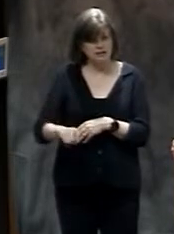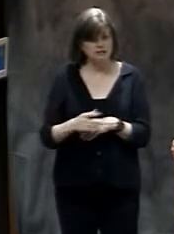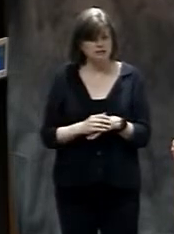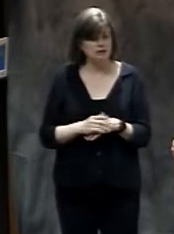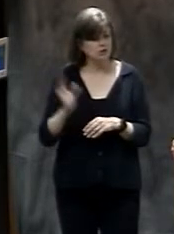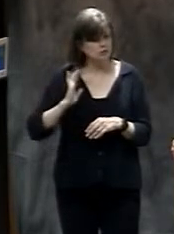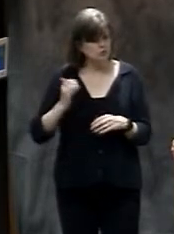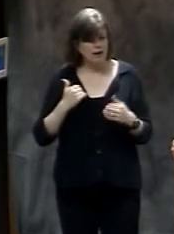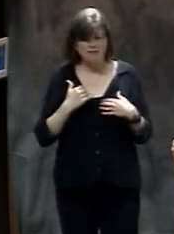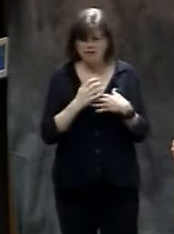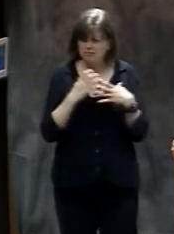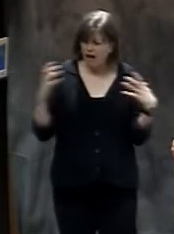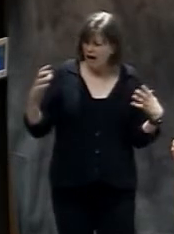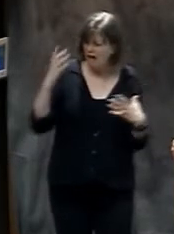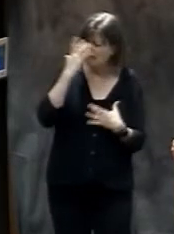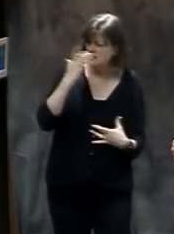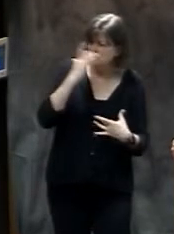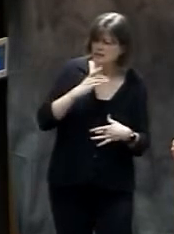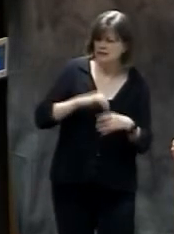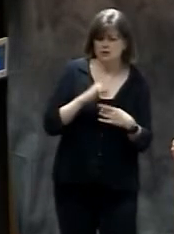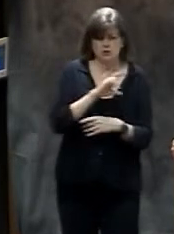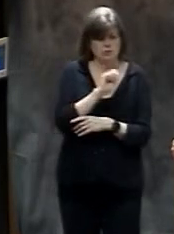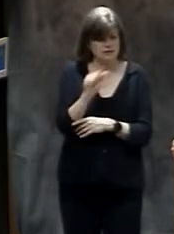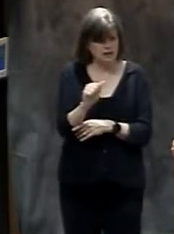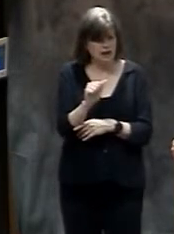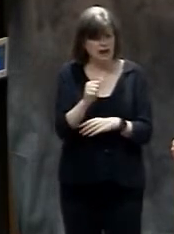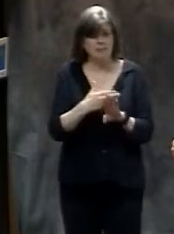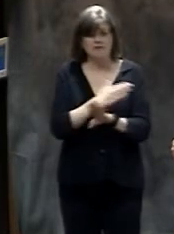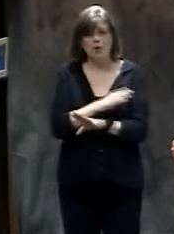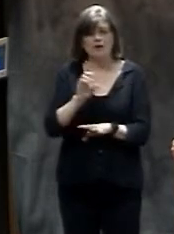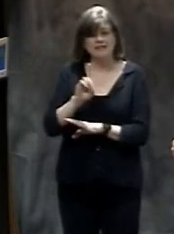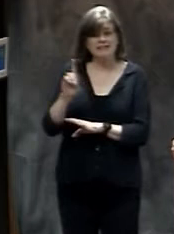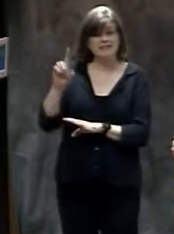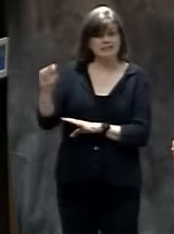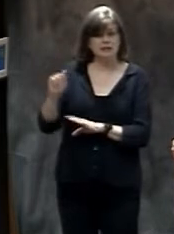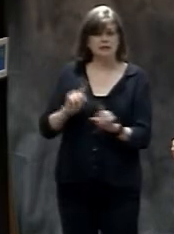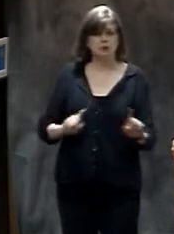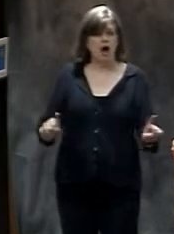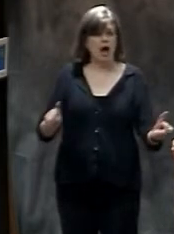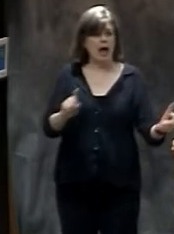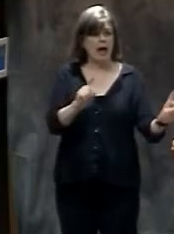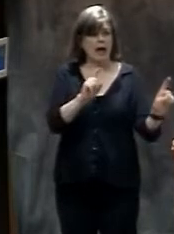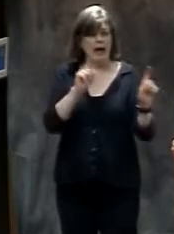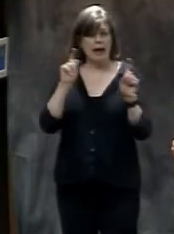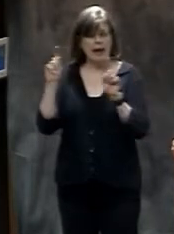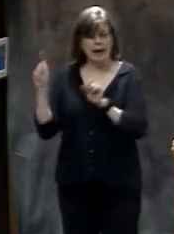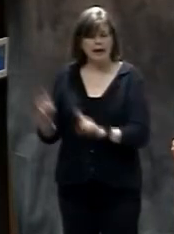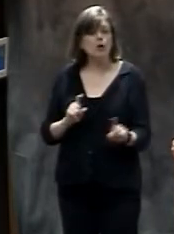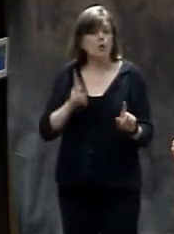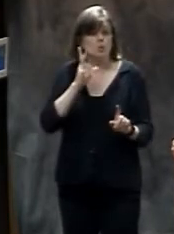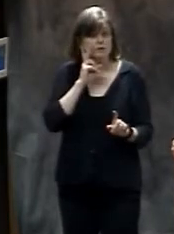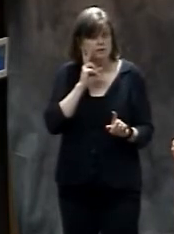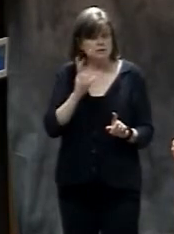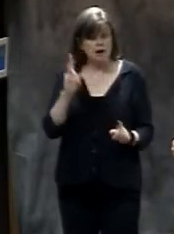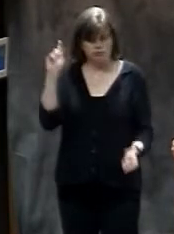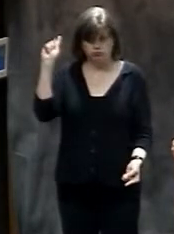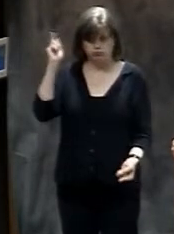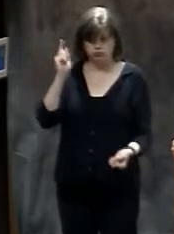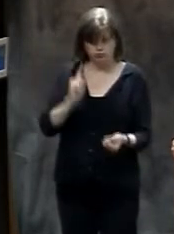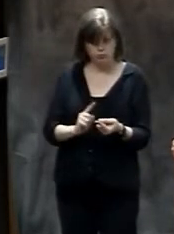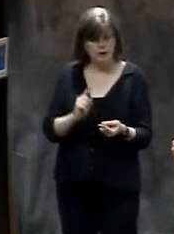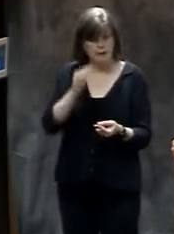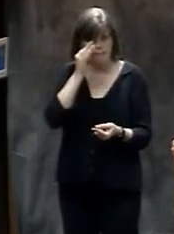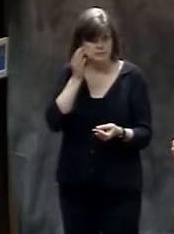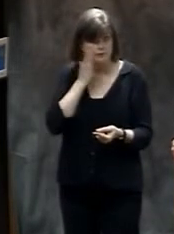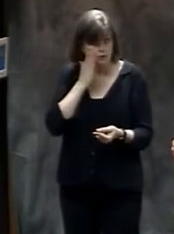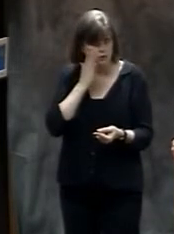in the US before the advent of DDT. We started spraying DDT, we saw a complete reduction in mosquitoes and diseases,